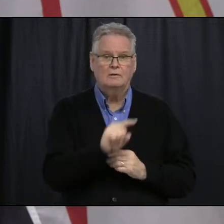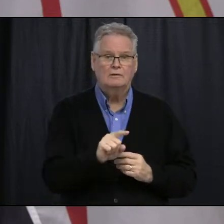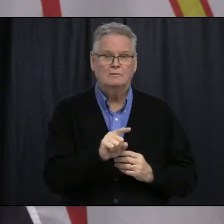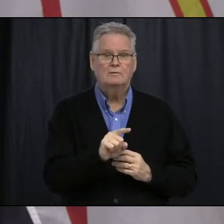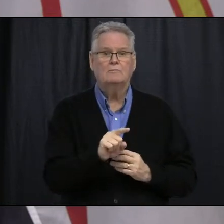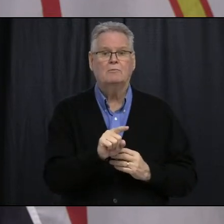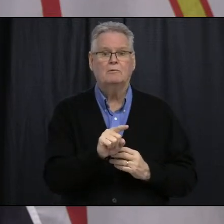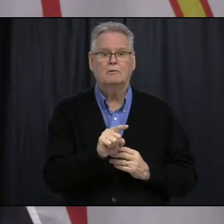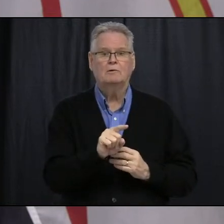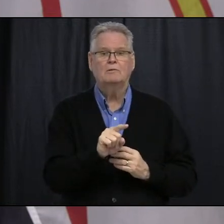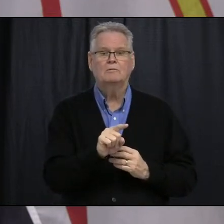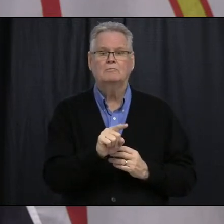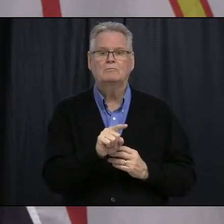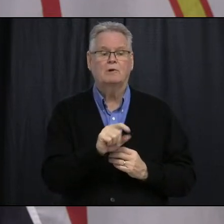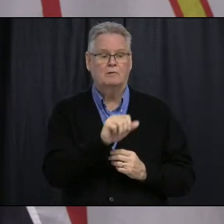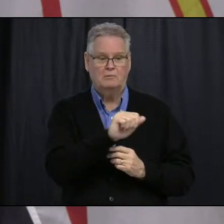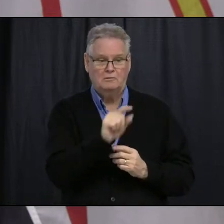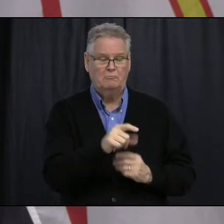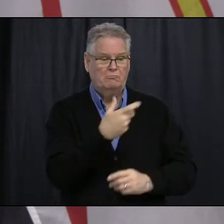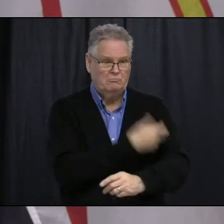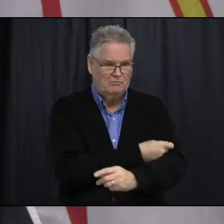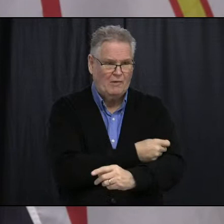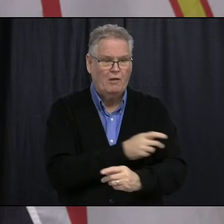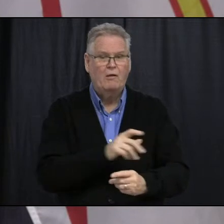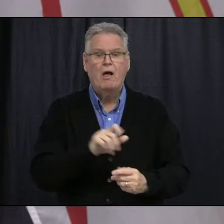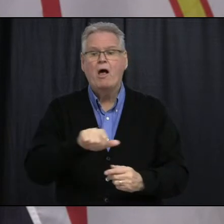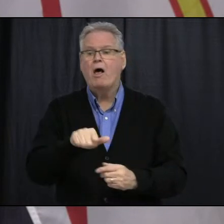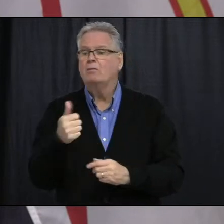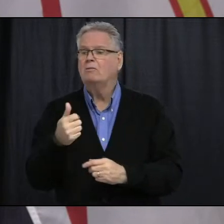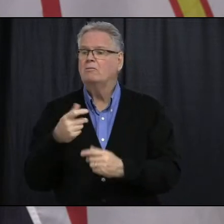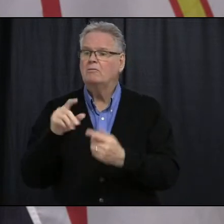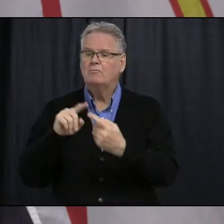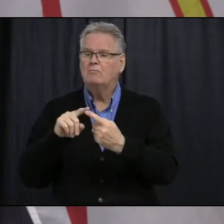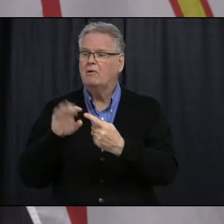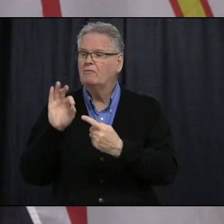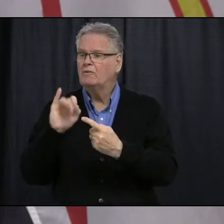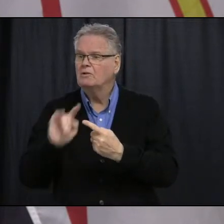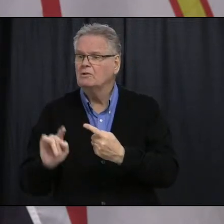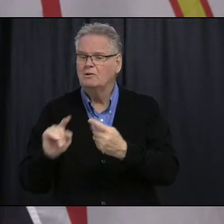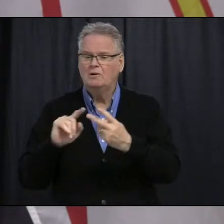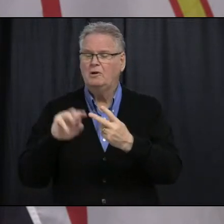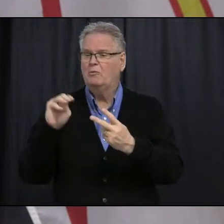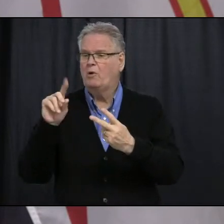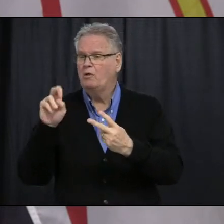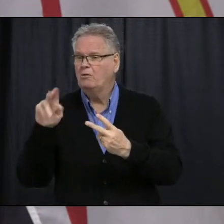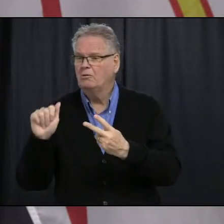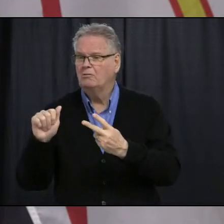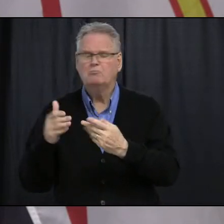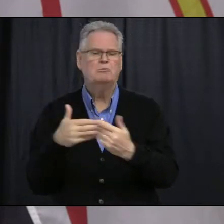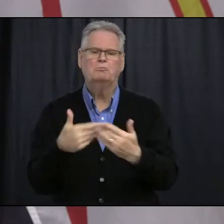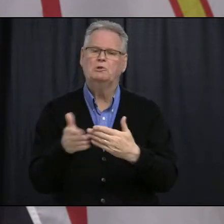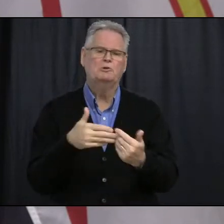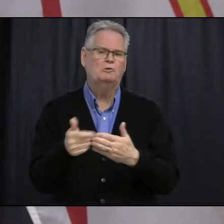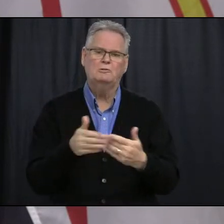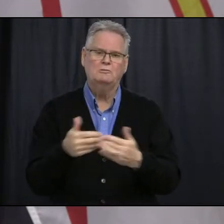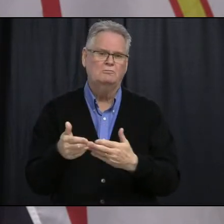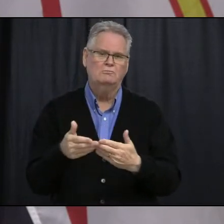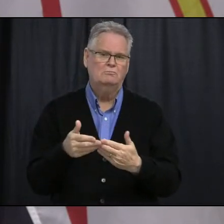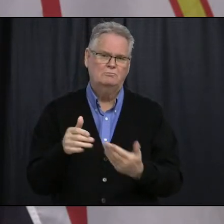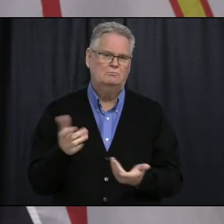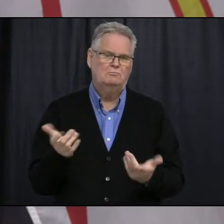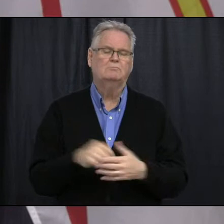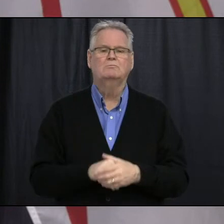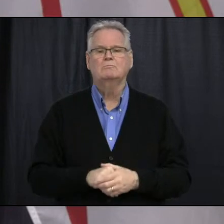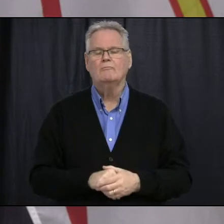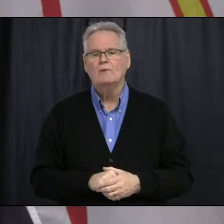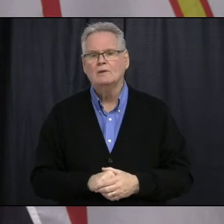can receive either Pfizer or Moderna for your second dose. They are both very similar and can be interchanged. Based